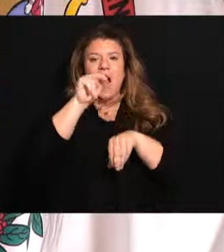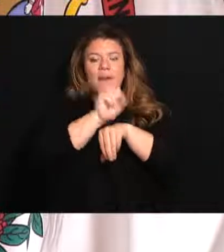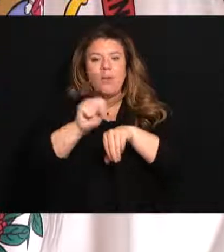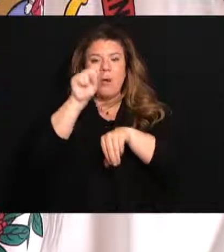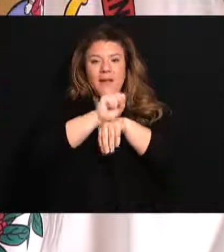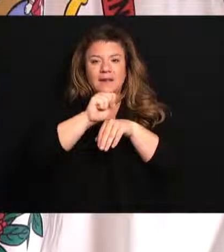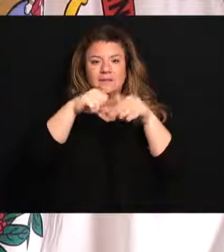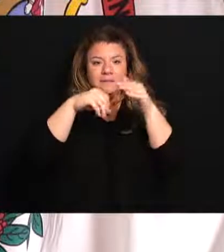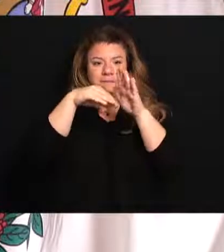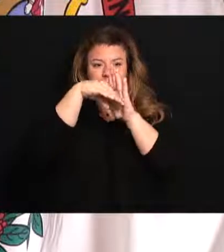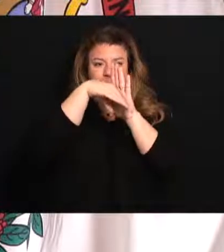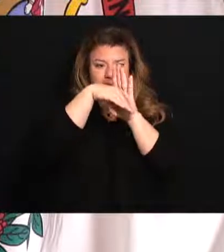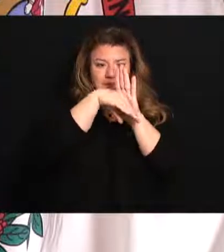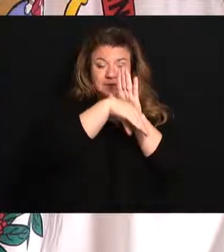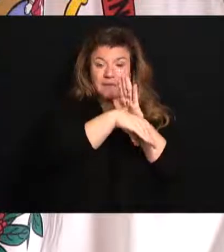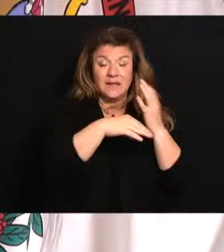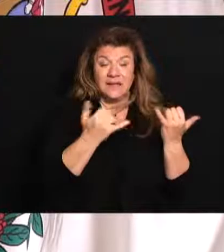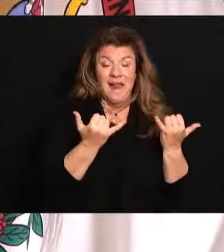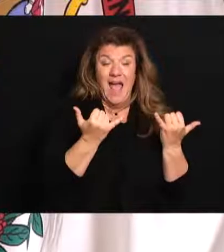than it is at record